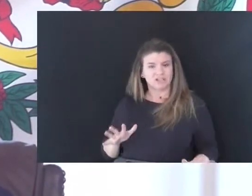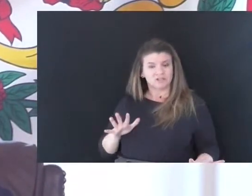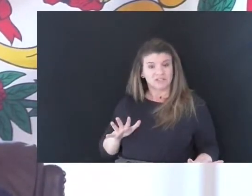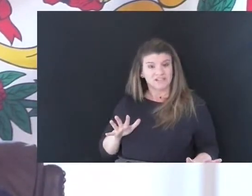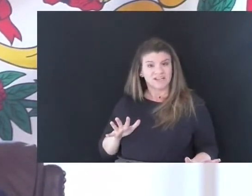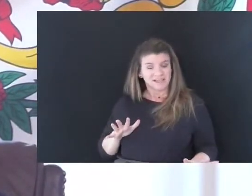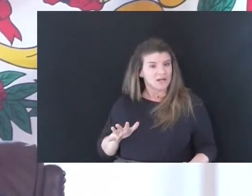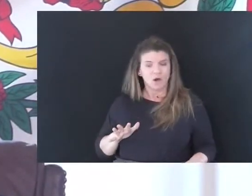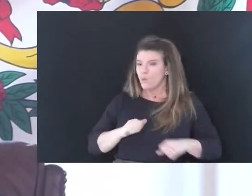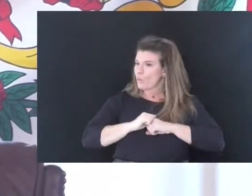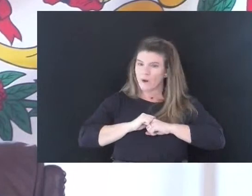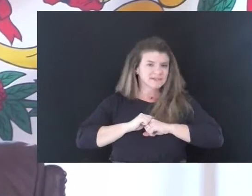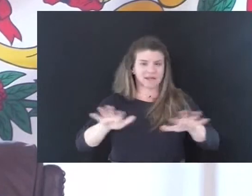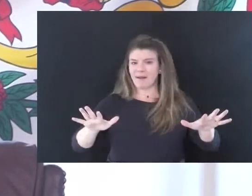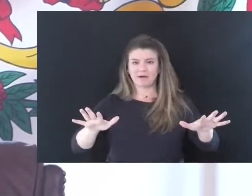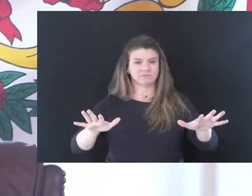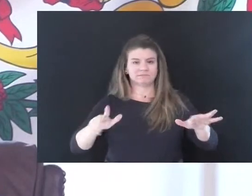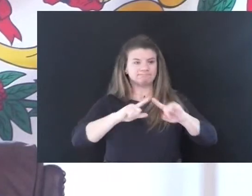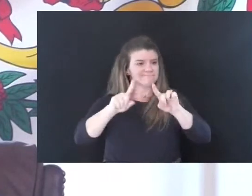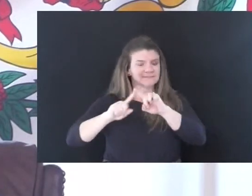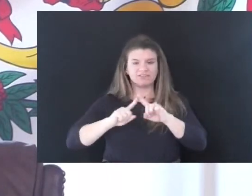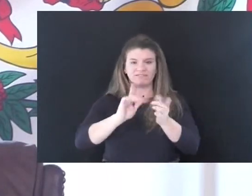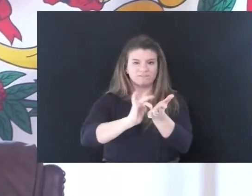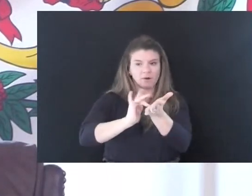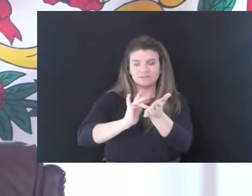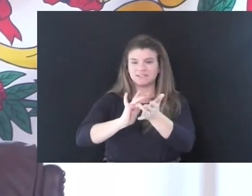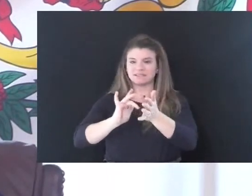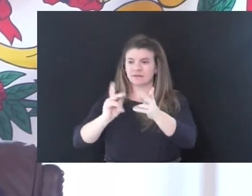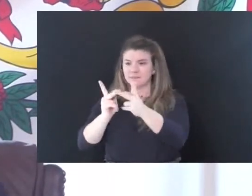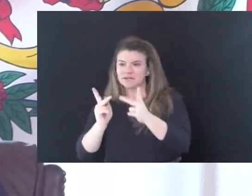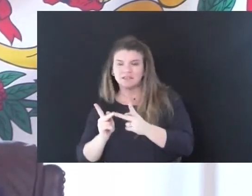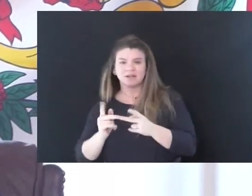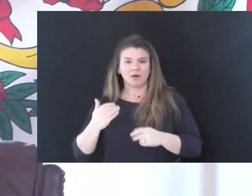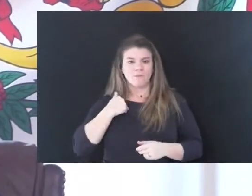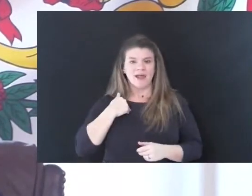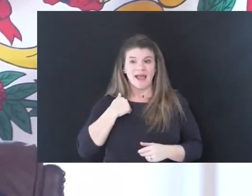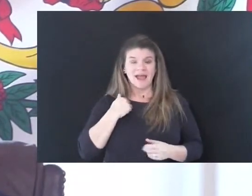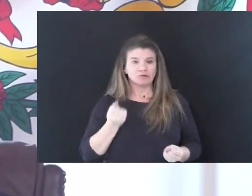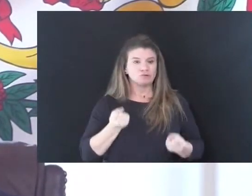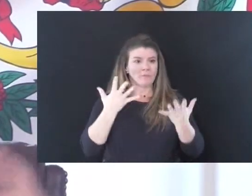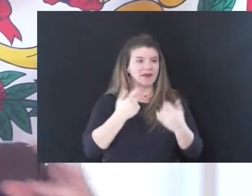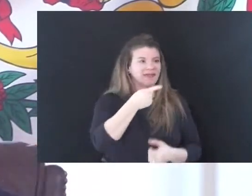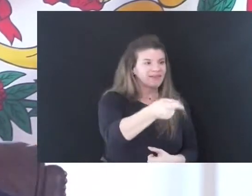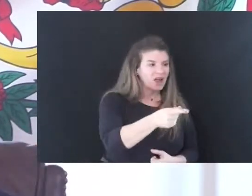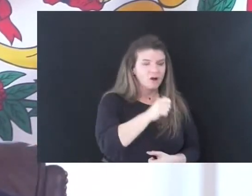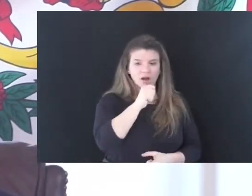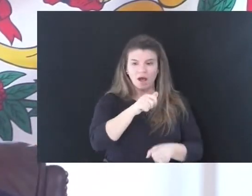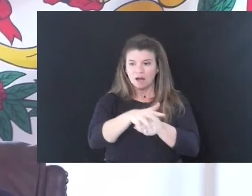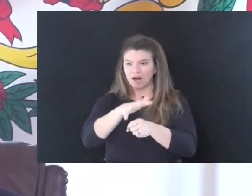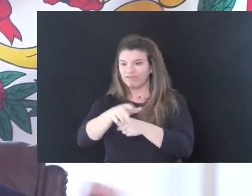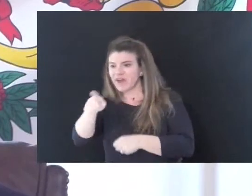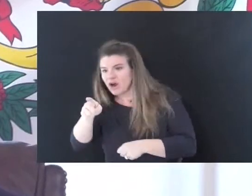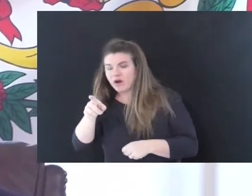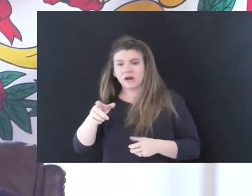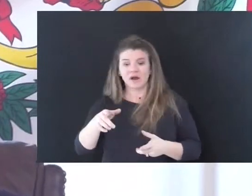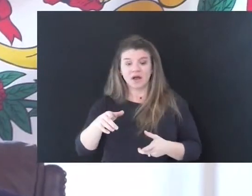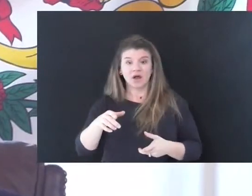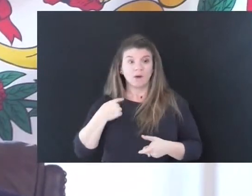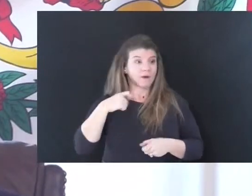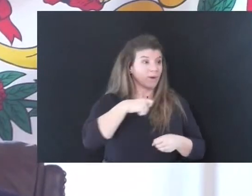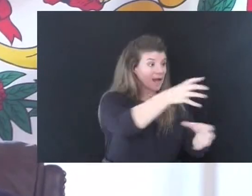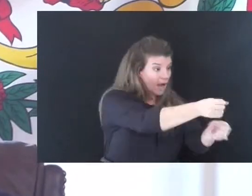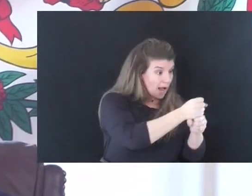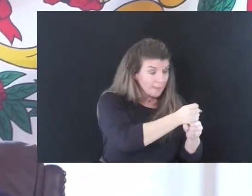we sent vaccines to all kinds of different pharmacies, and then we had too many in one place and not enough in another place. We went and got